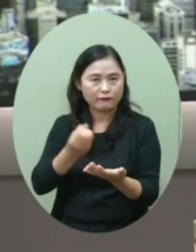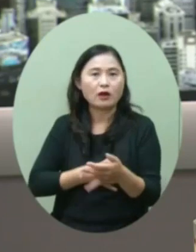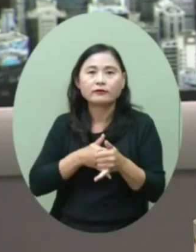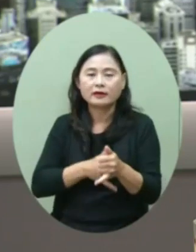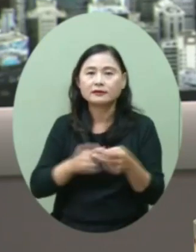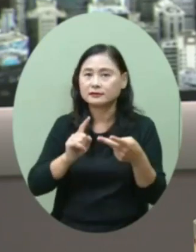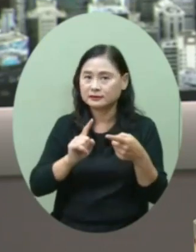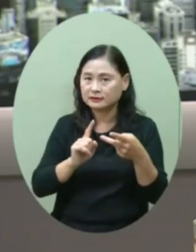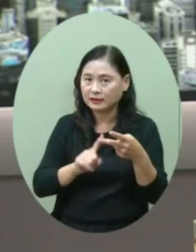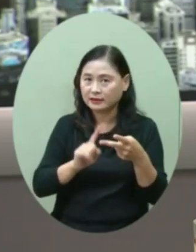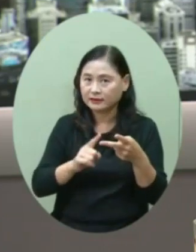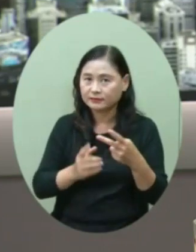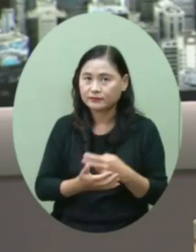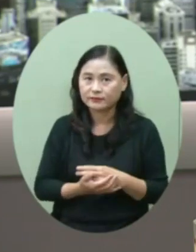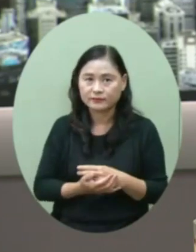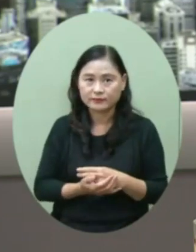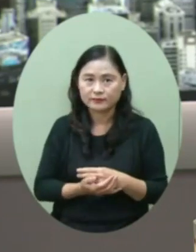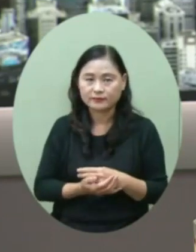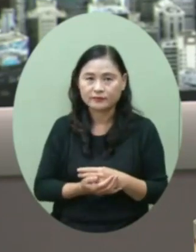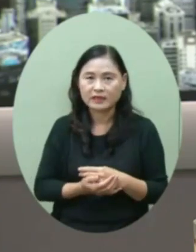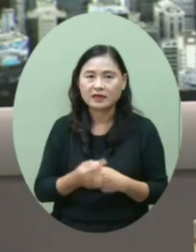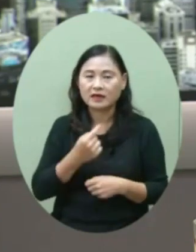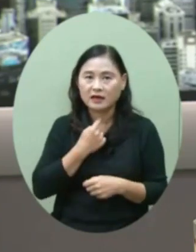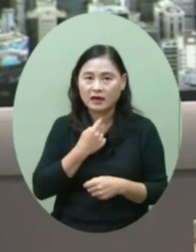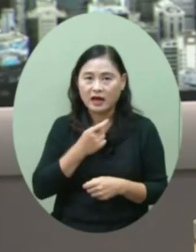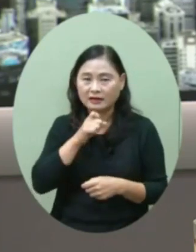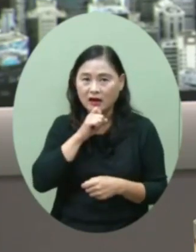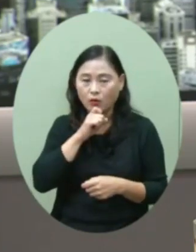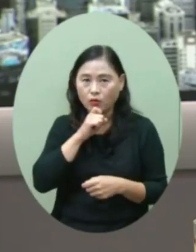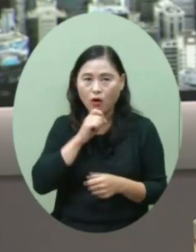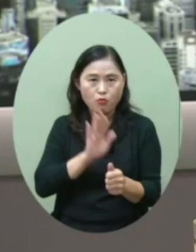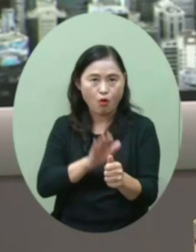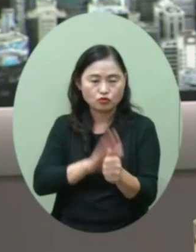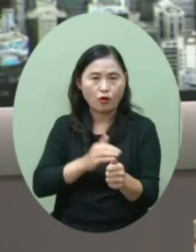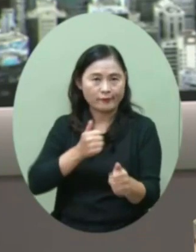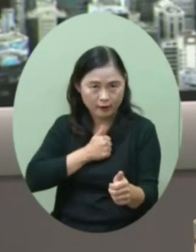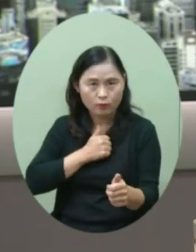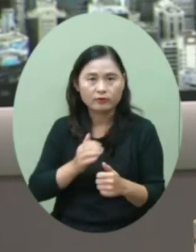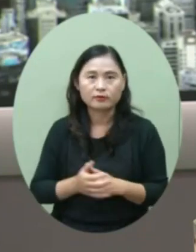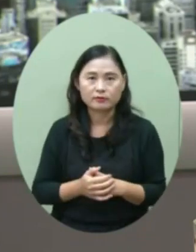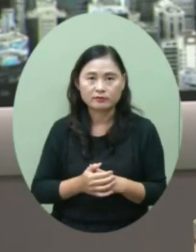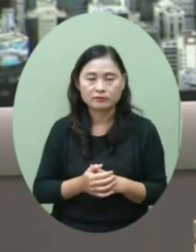is there should be sufficient safeguards. We will be